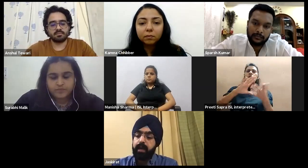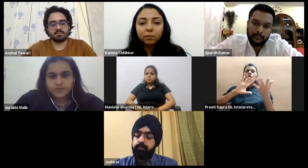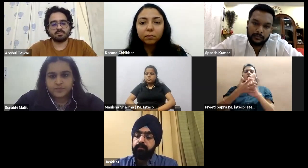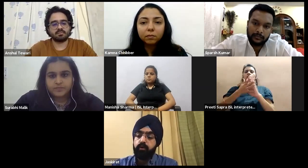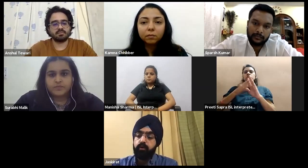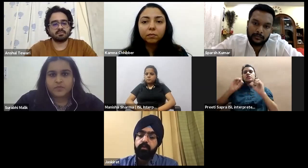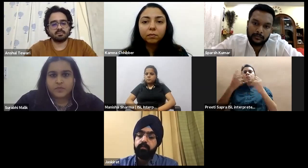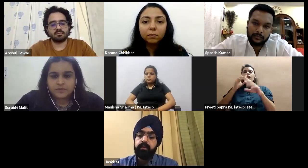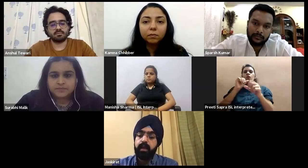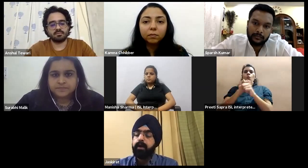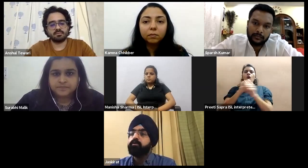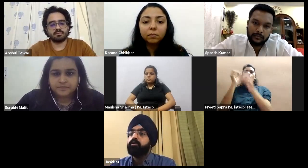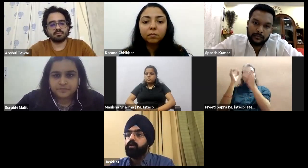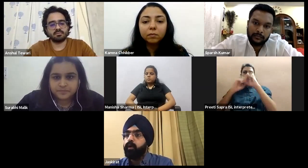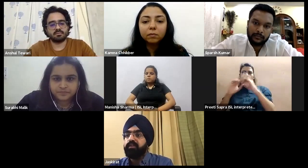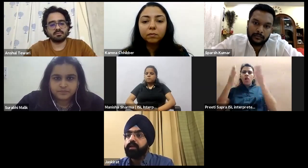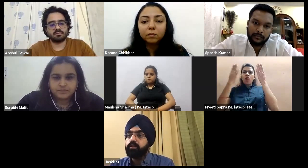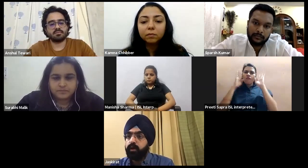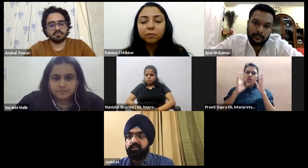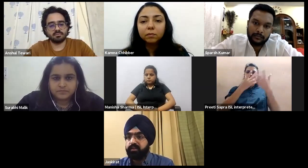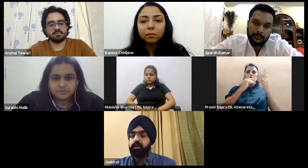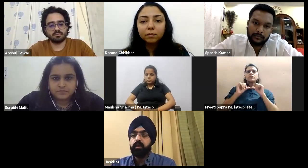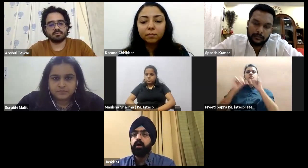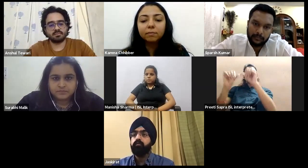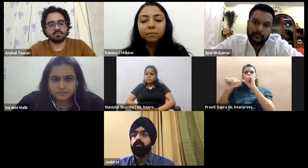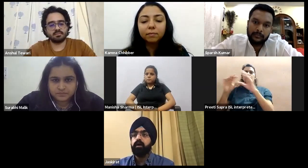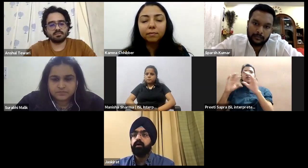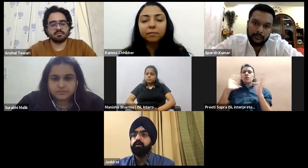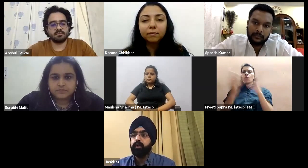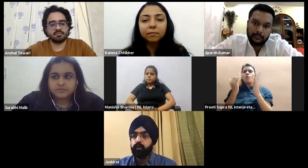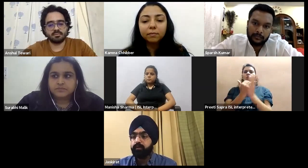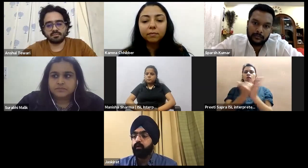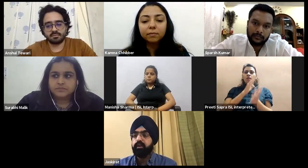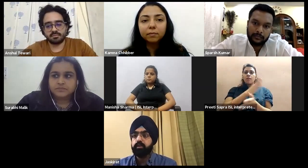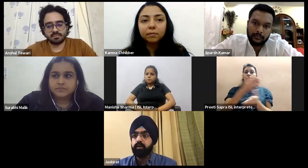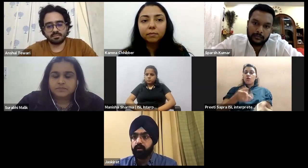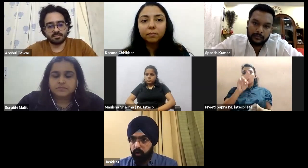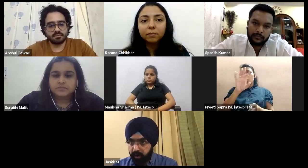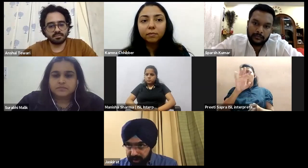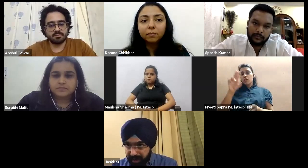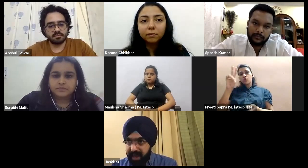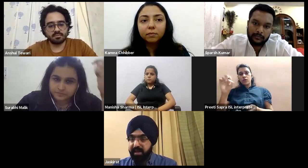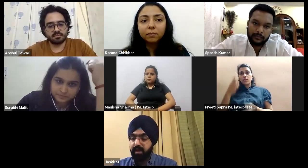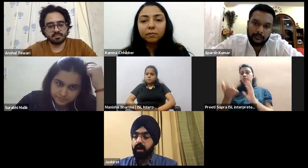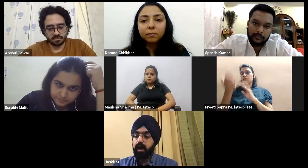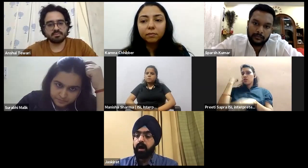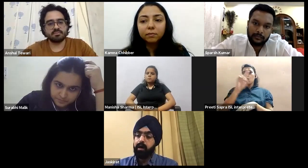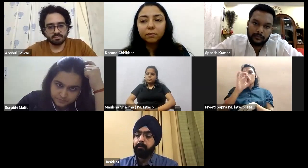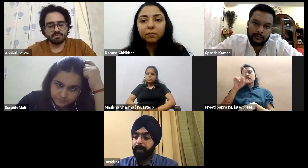of it came from the impact of the US elections in 2016, and now we are in 2020 with the US elections around the corner